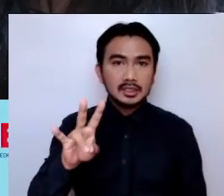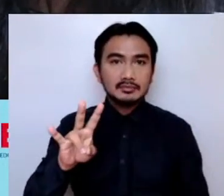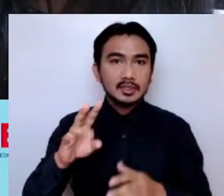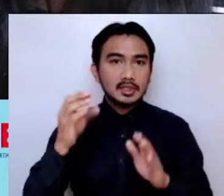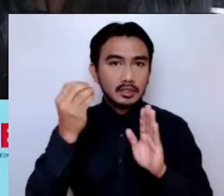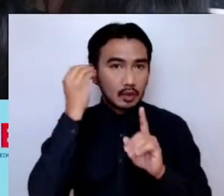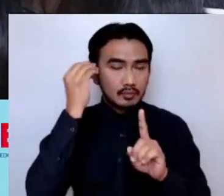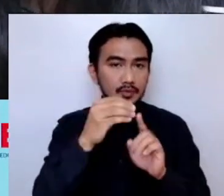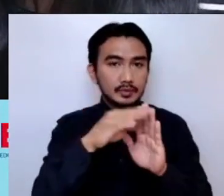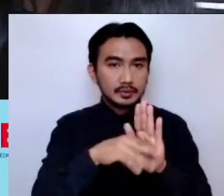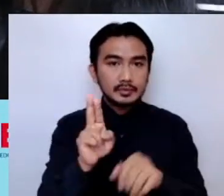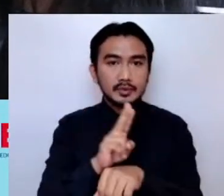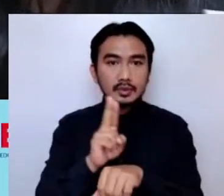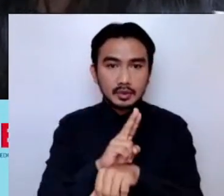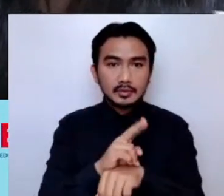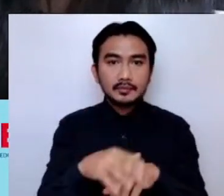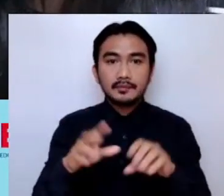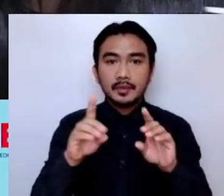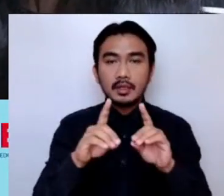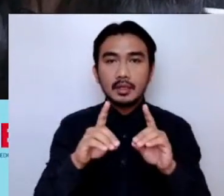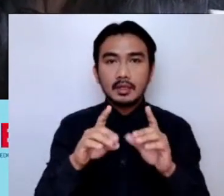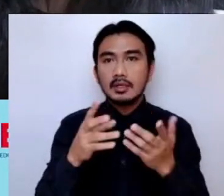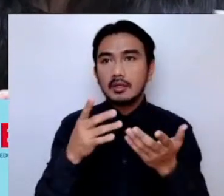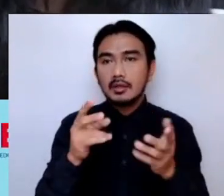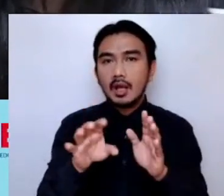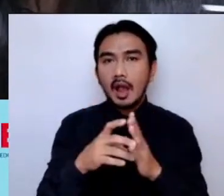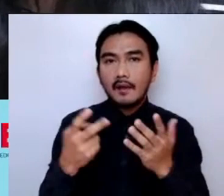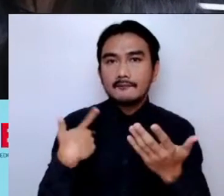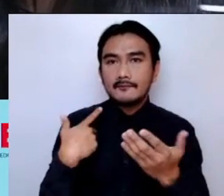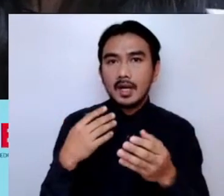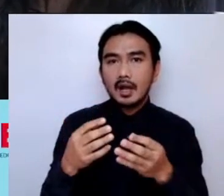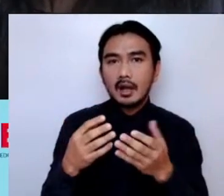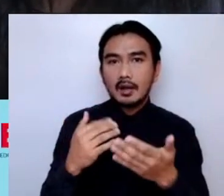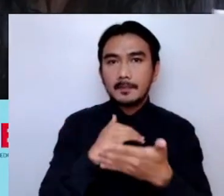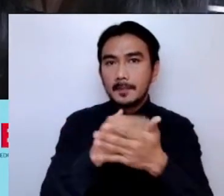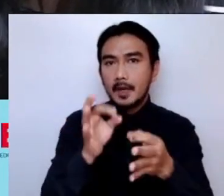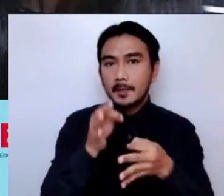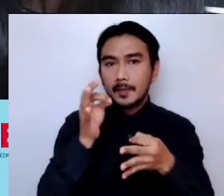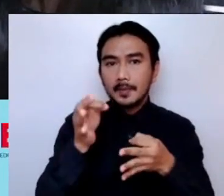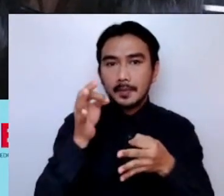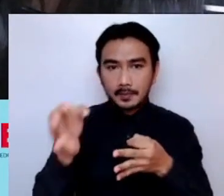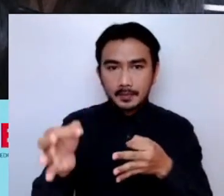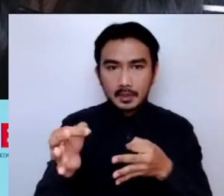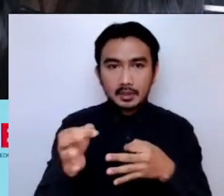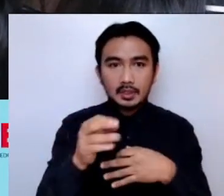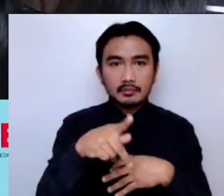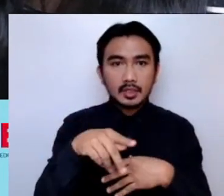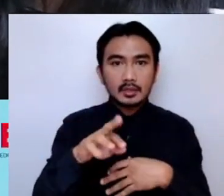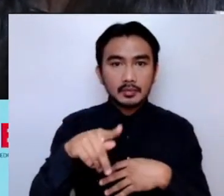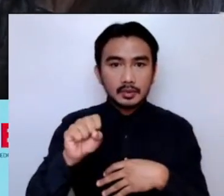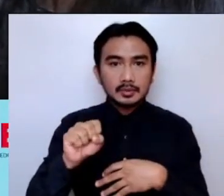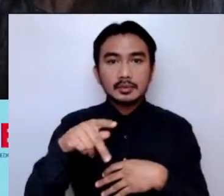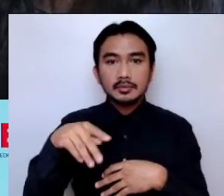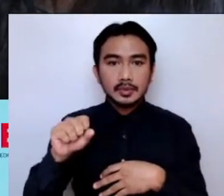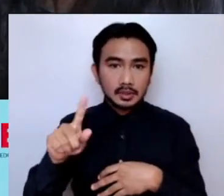DepEd to avoid any delays in the issuance of our PPST indicators, the DepEd through the